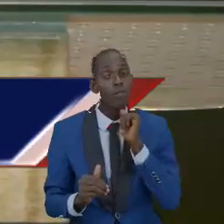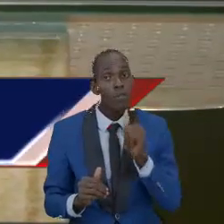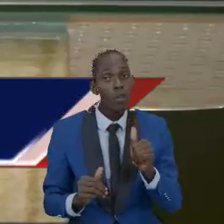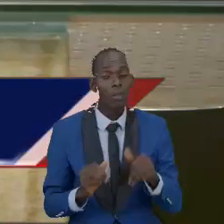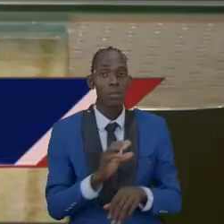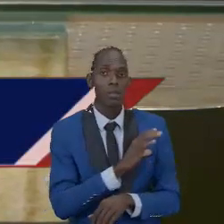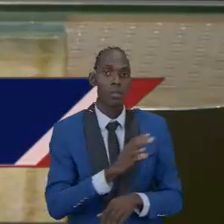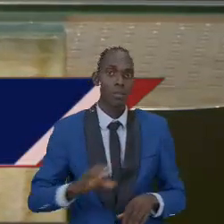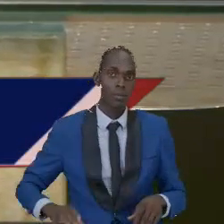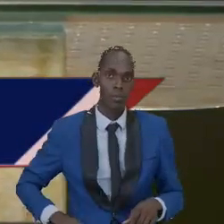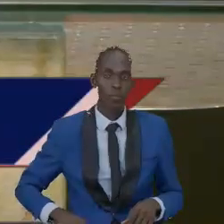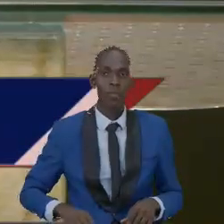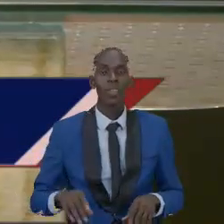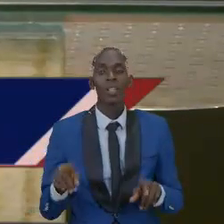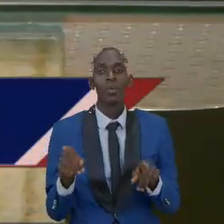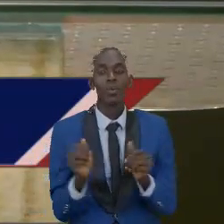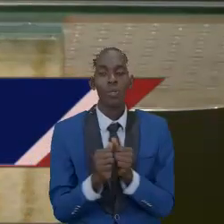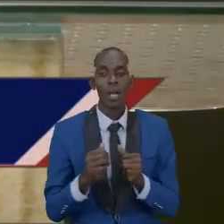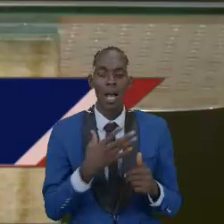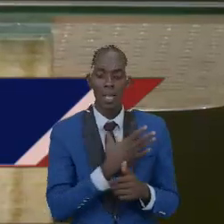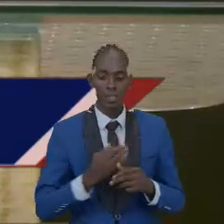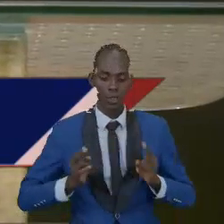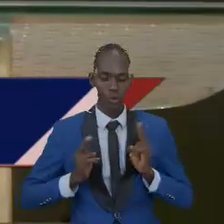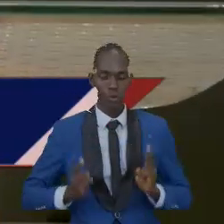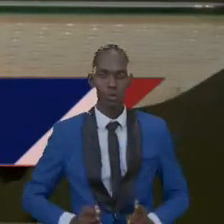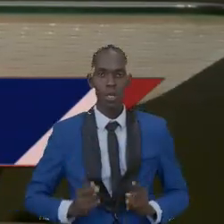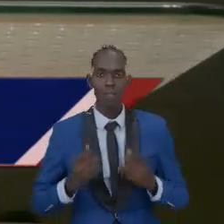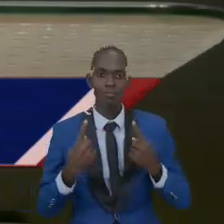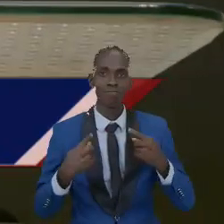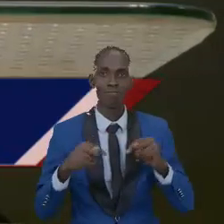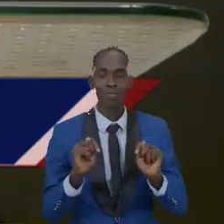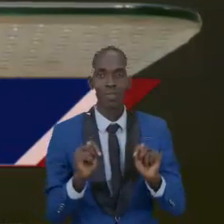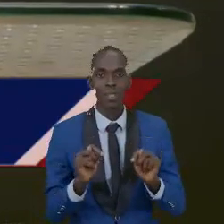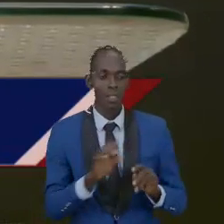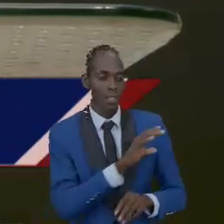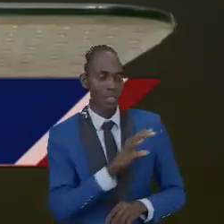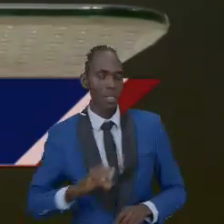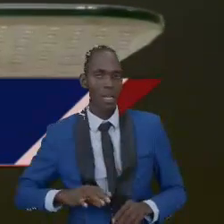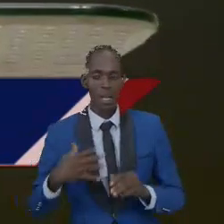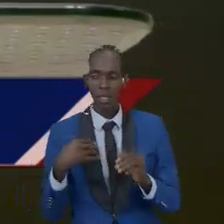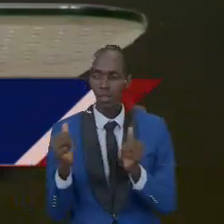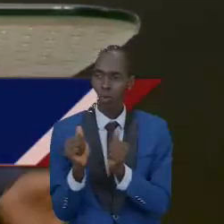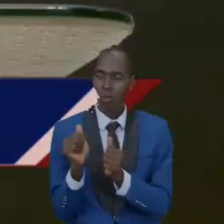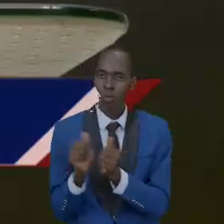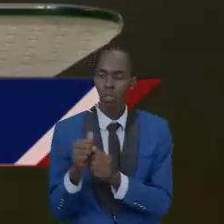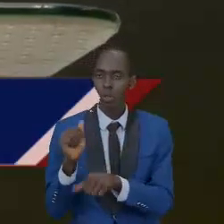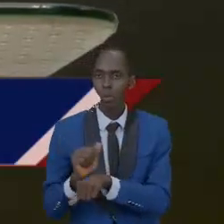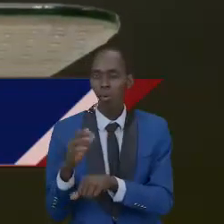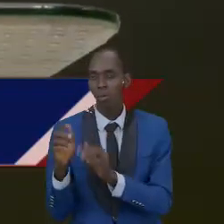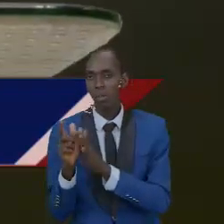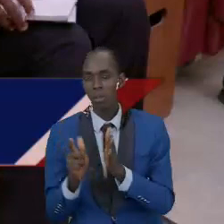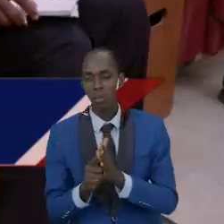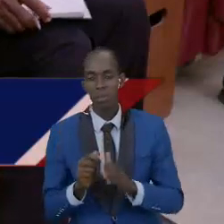Christ and human effort, Christ and works of the law, Christ and human